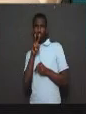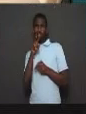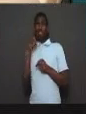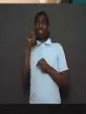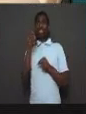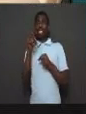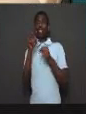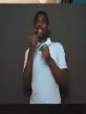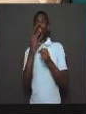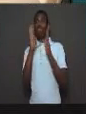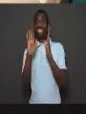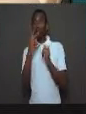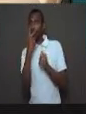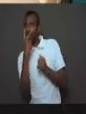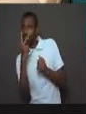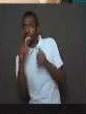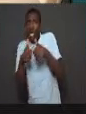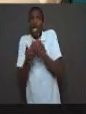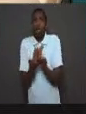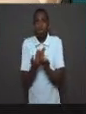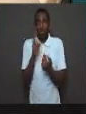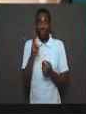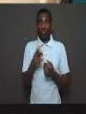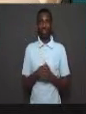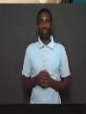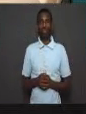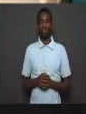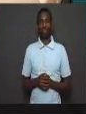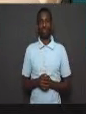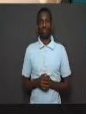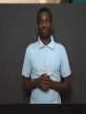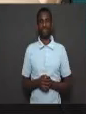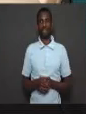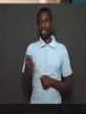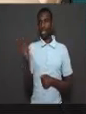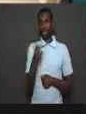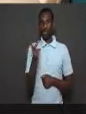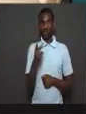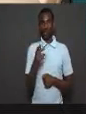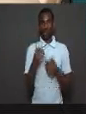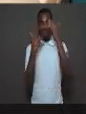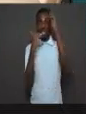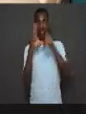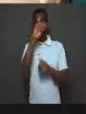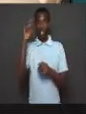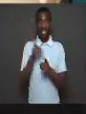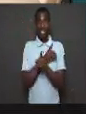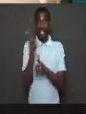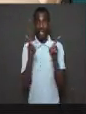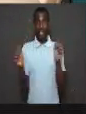windscreen? Be sure to solve for both the magnitude and direction.